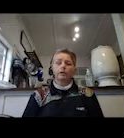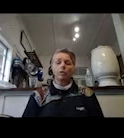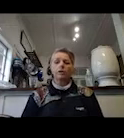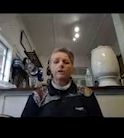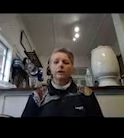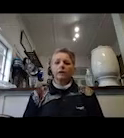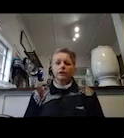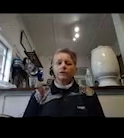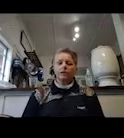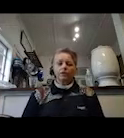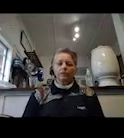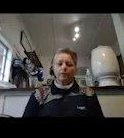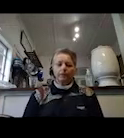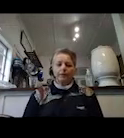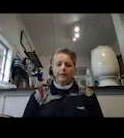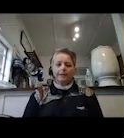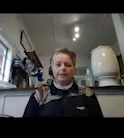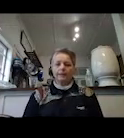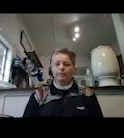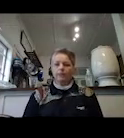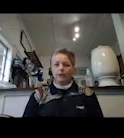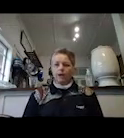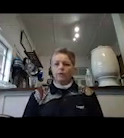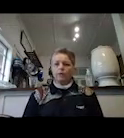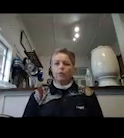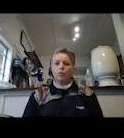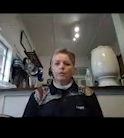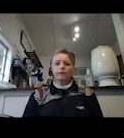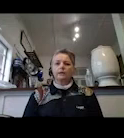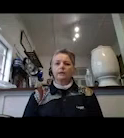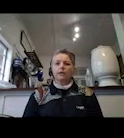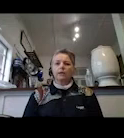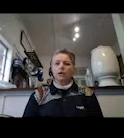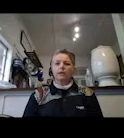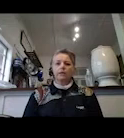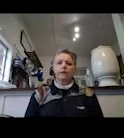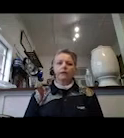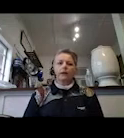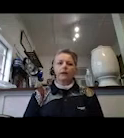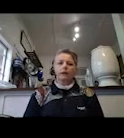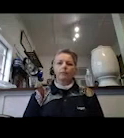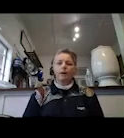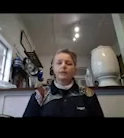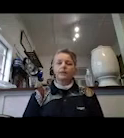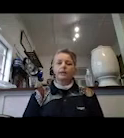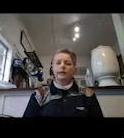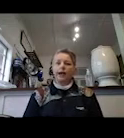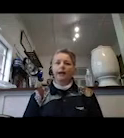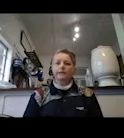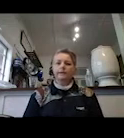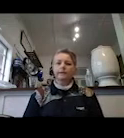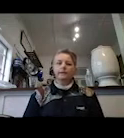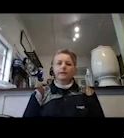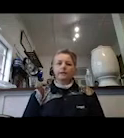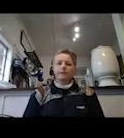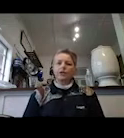to a court to stop the media reporting on a particular